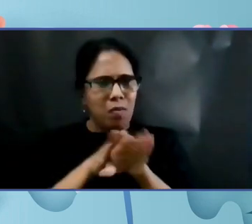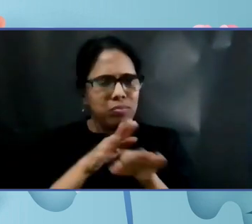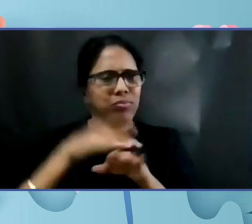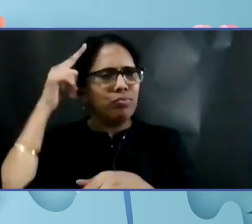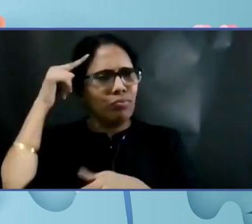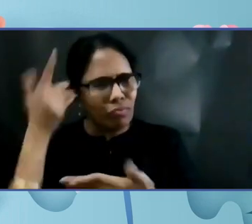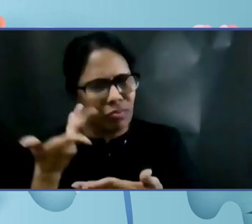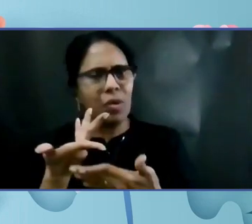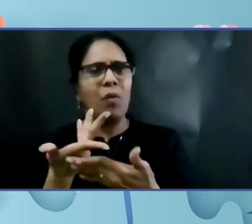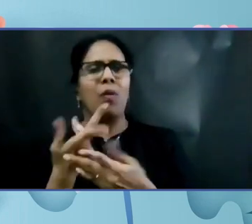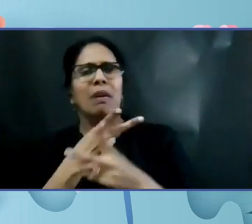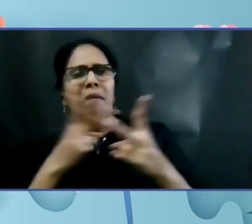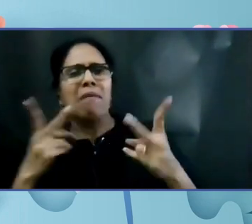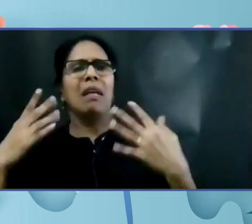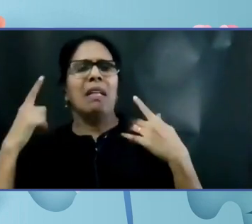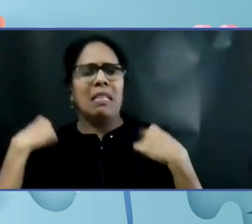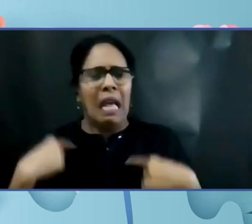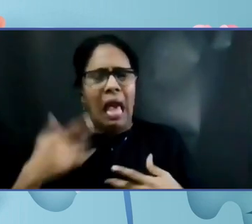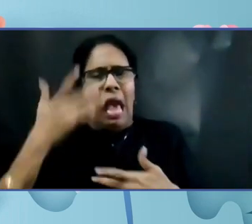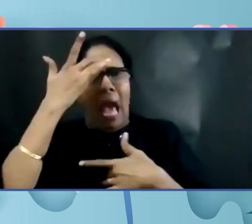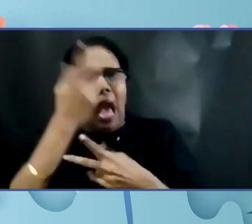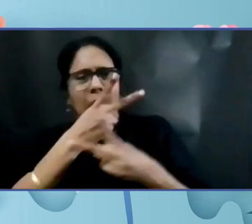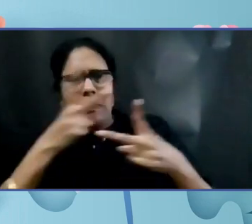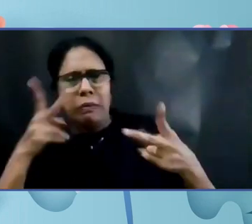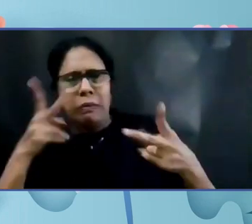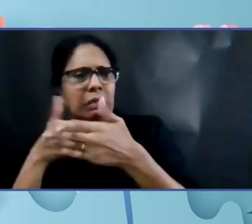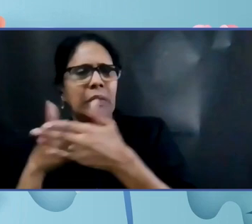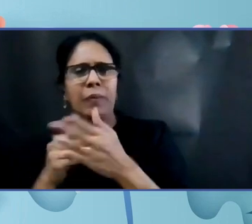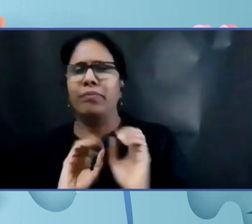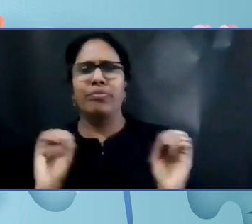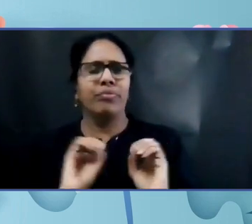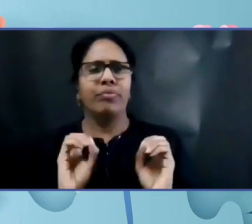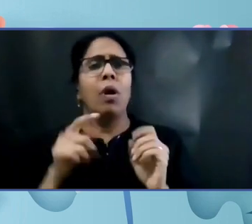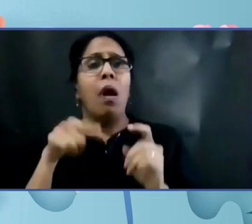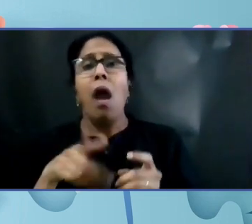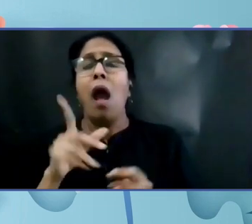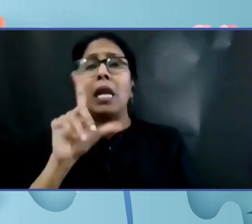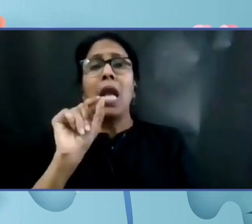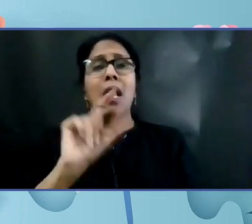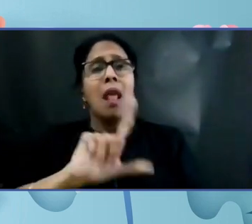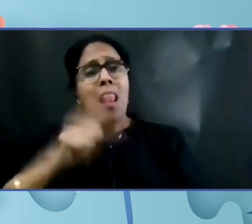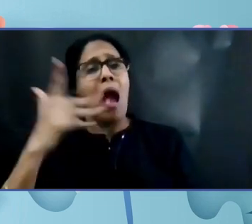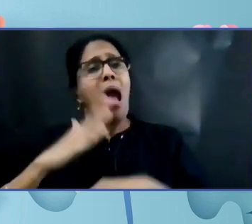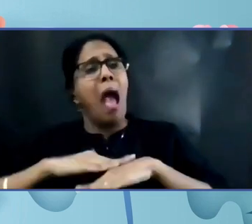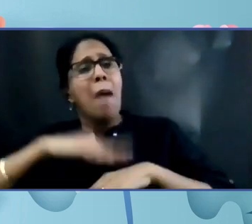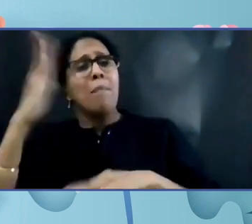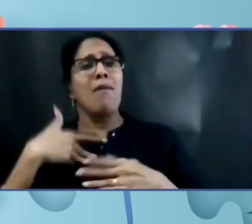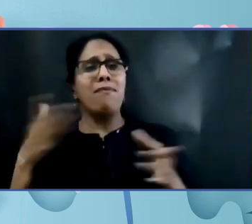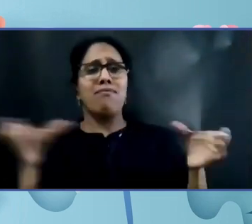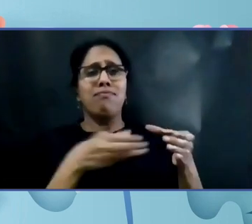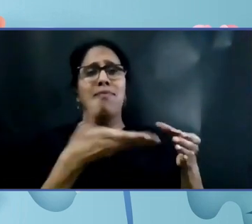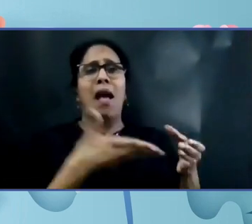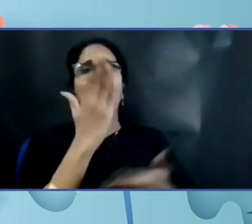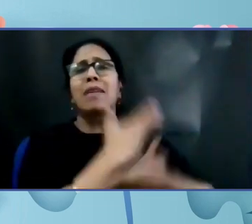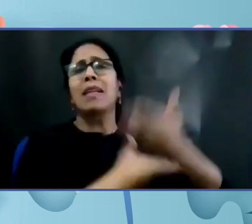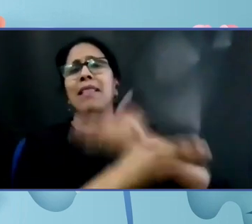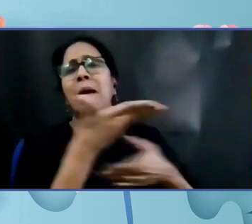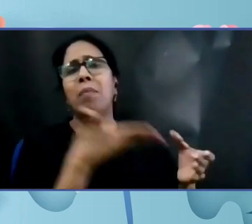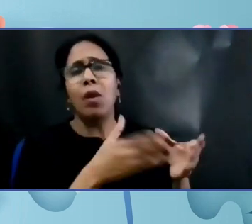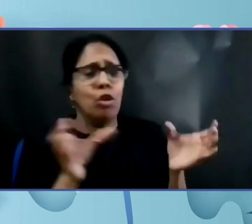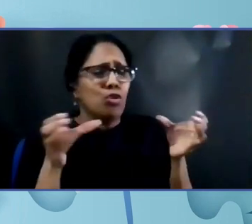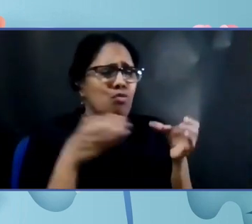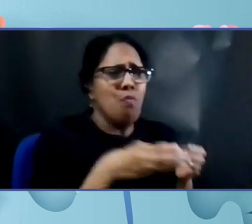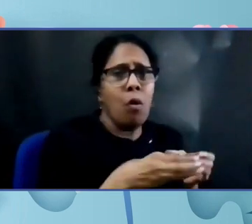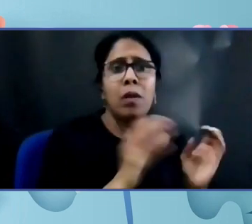are almost 1 billion of us. We're not a minority, okay? You may laugh at